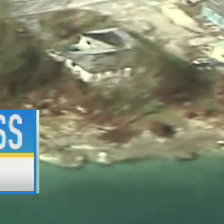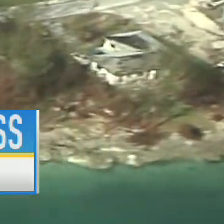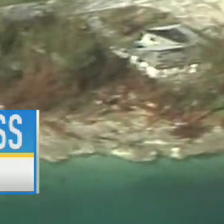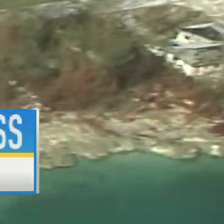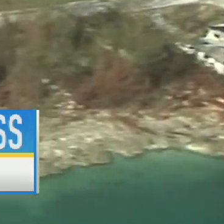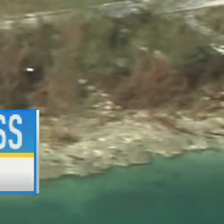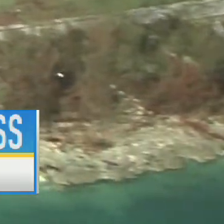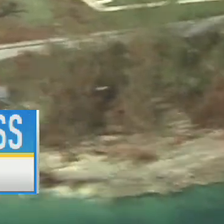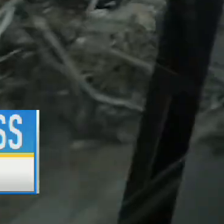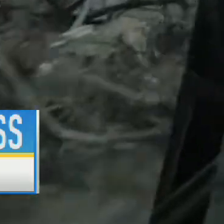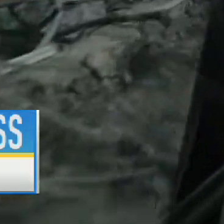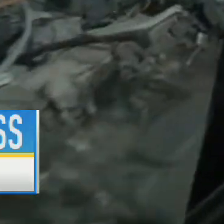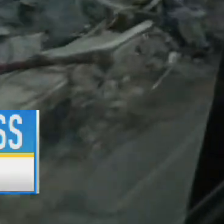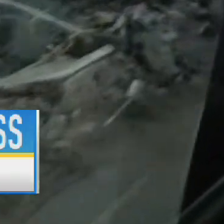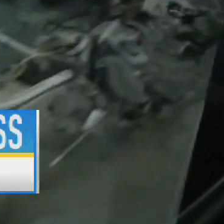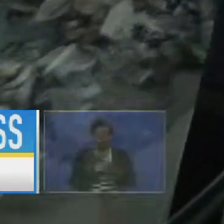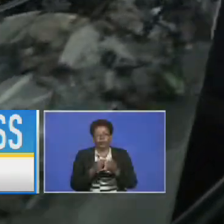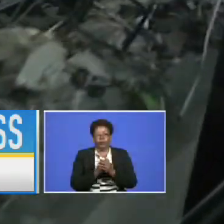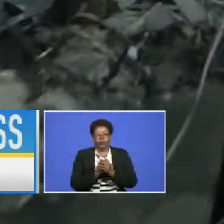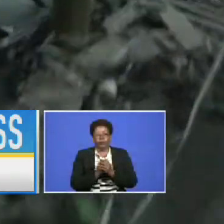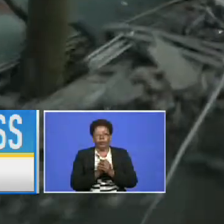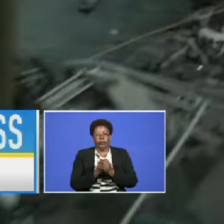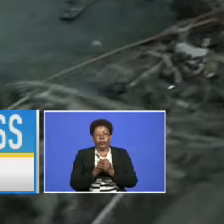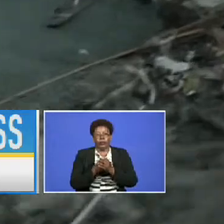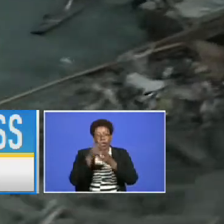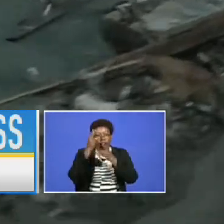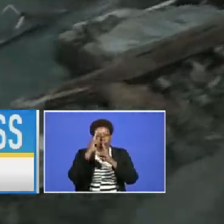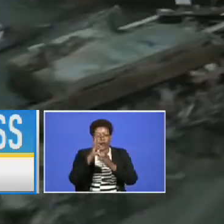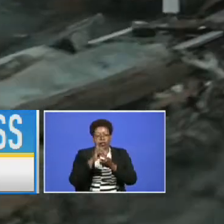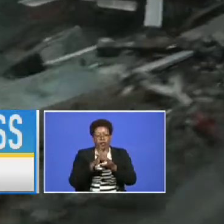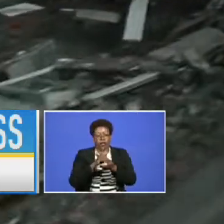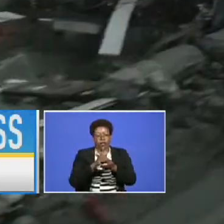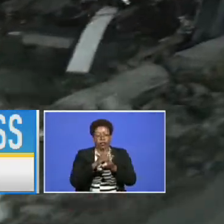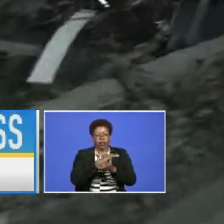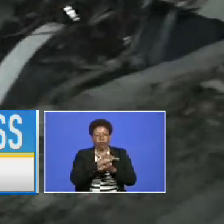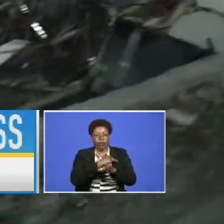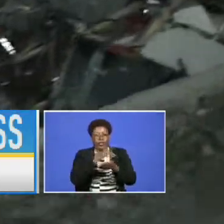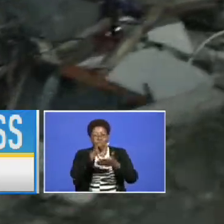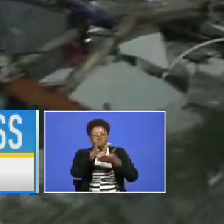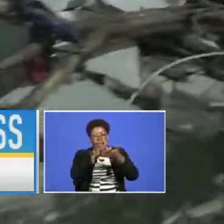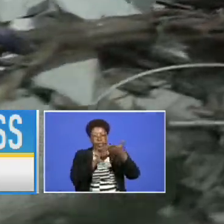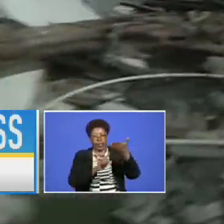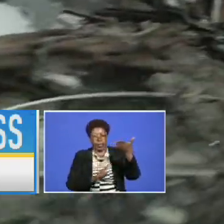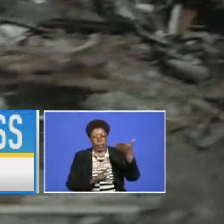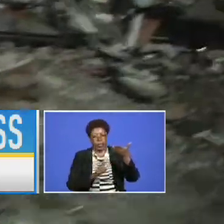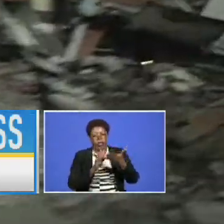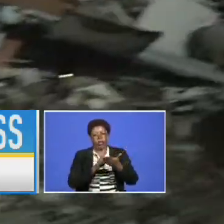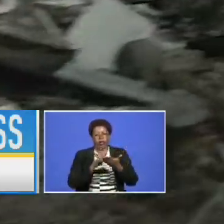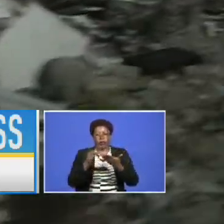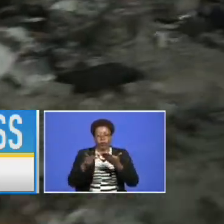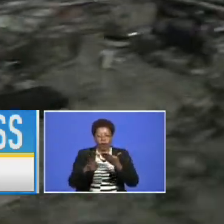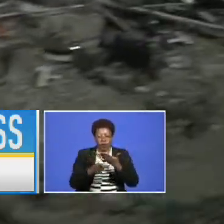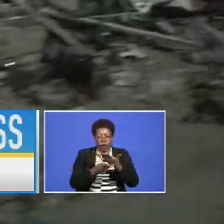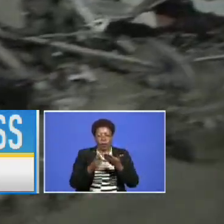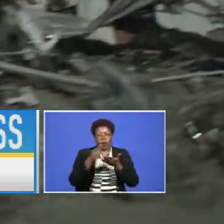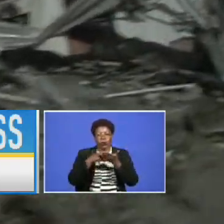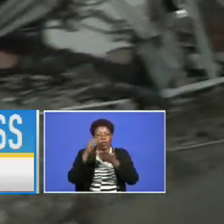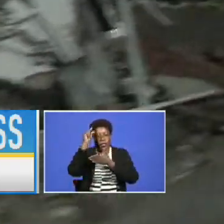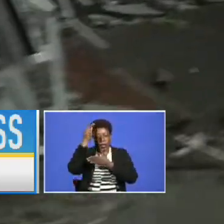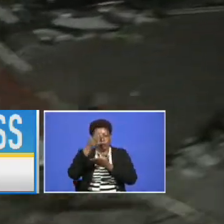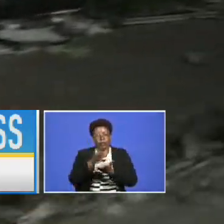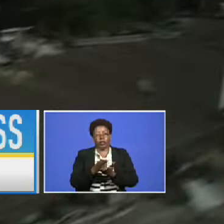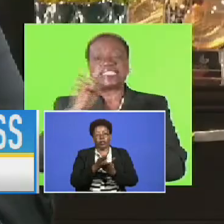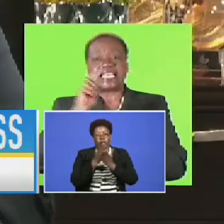severely damaged Grand Bahama and Abaco, Prime Minister the Most Honorable Dr. Hubert Minnis listed the myriad of programs under government's restoration and